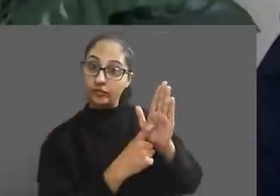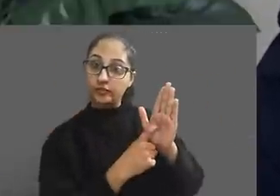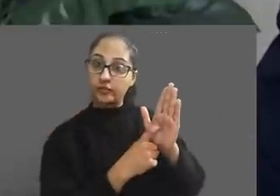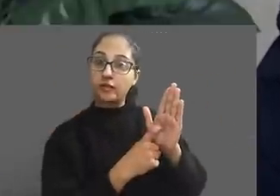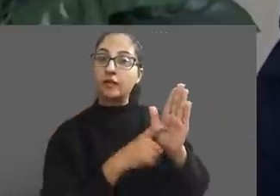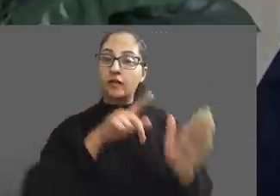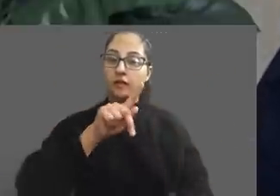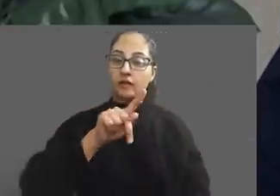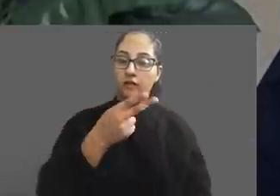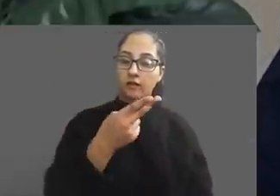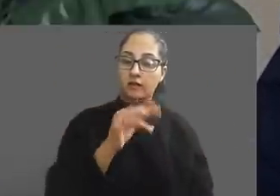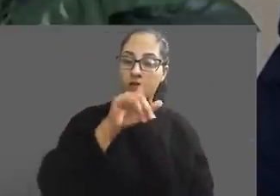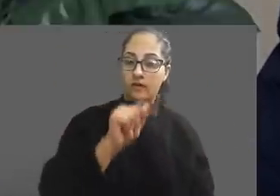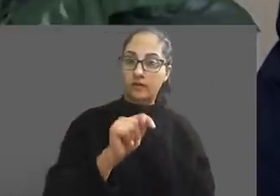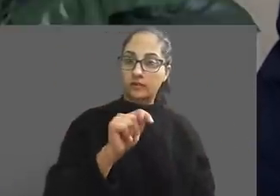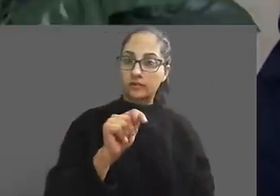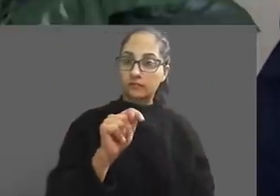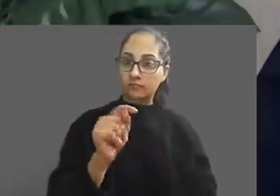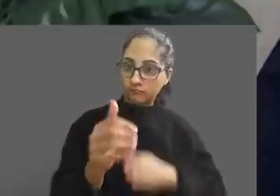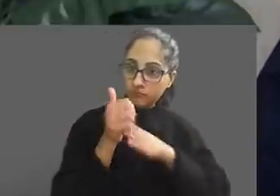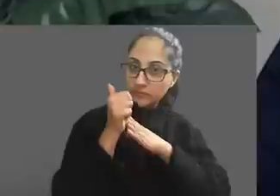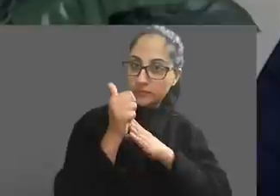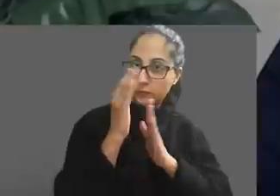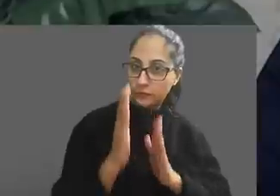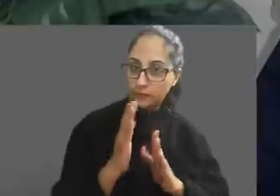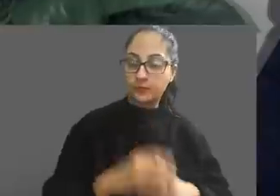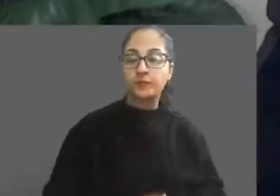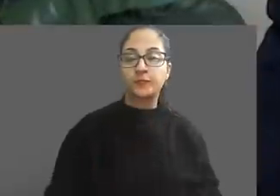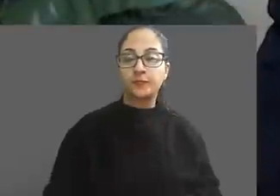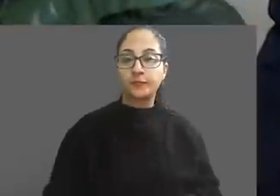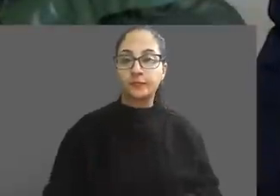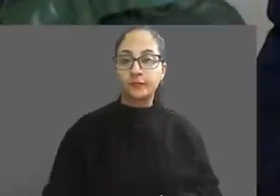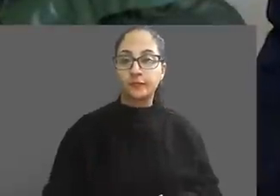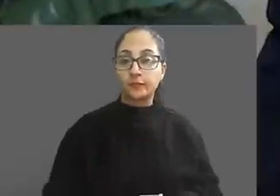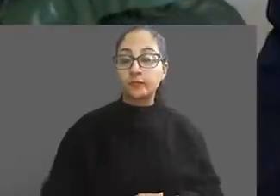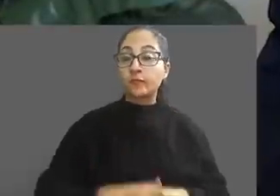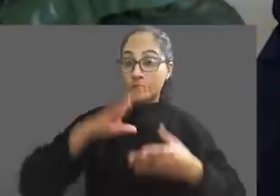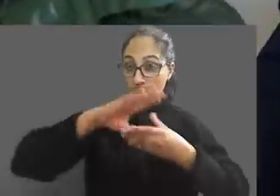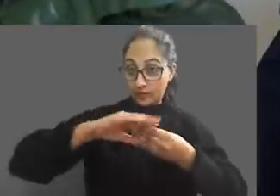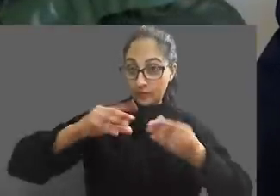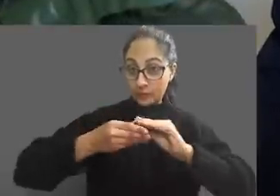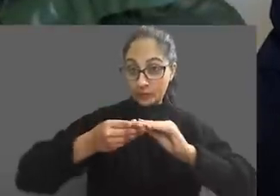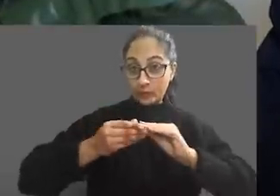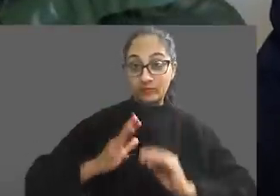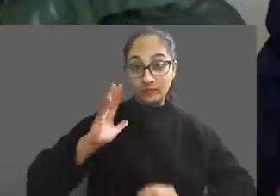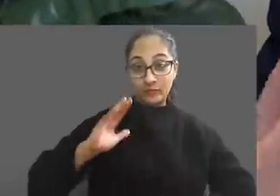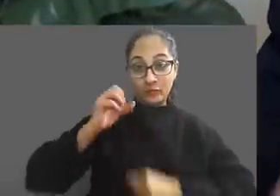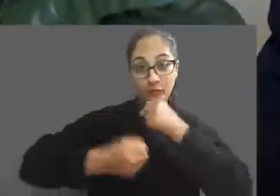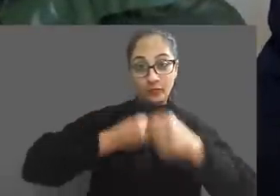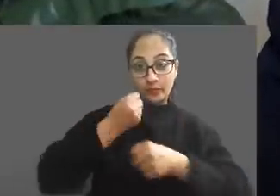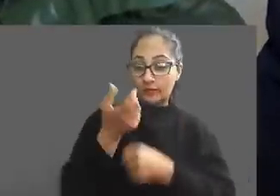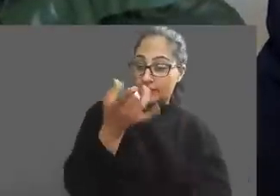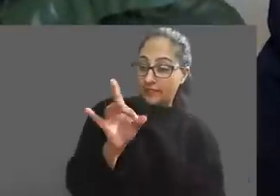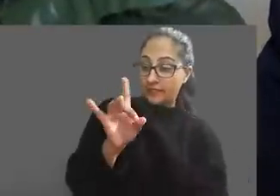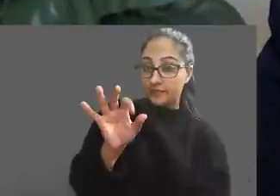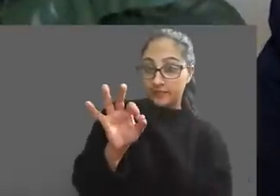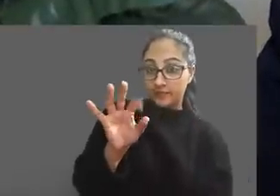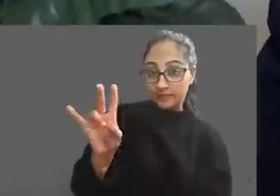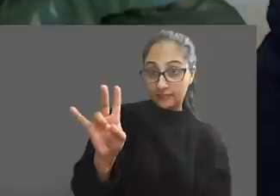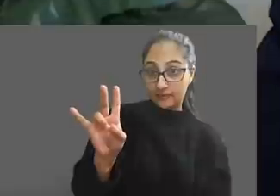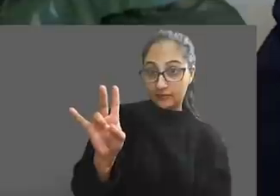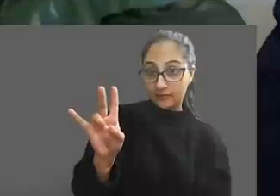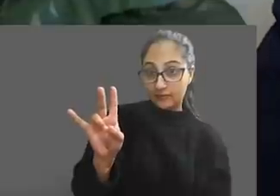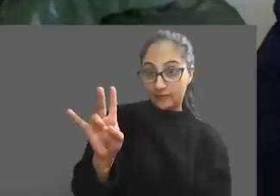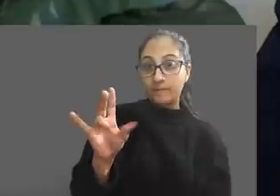him the title of Knight Commander of the Indian Empire. With our Imam's guidance, just as we surmounted the plague